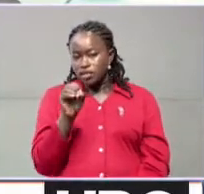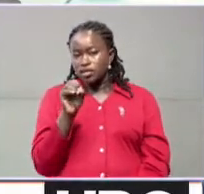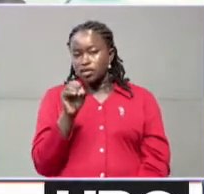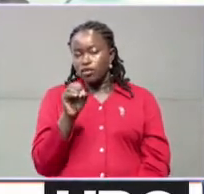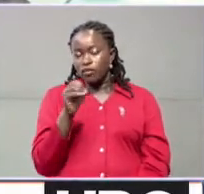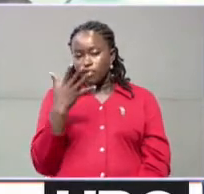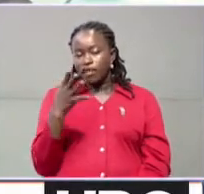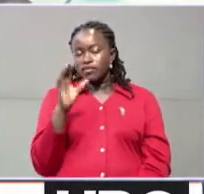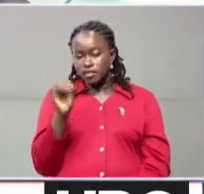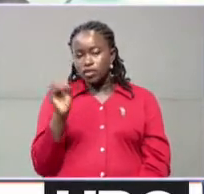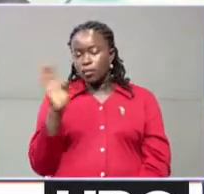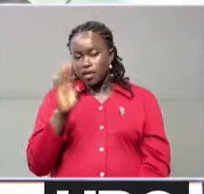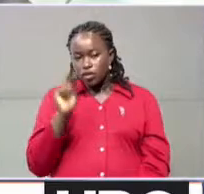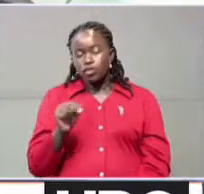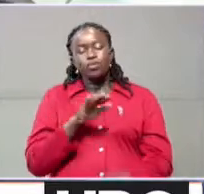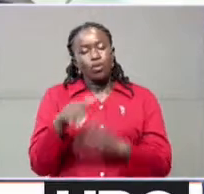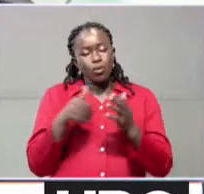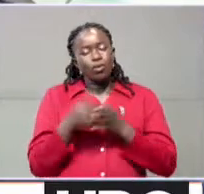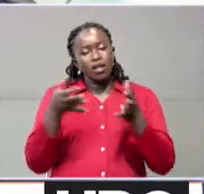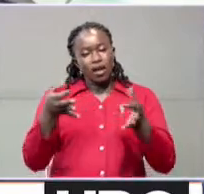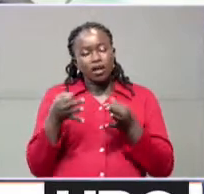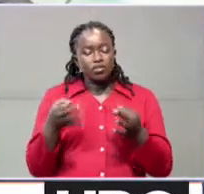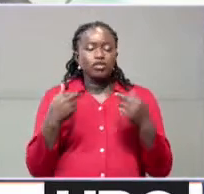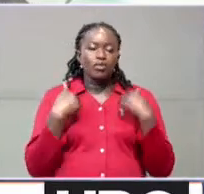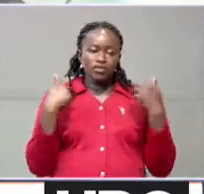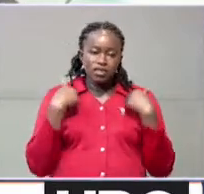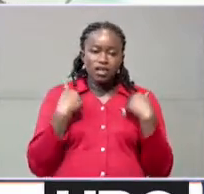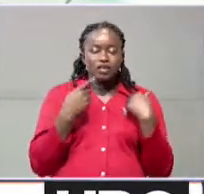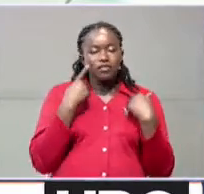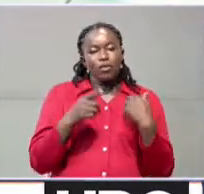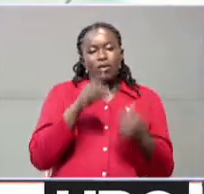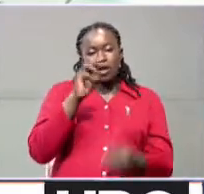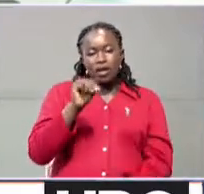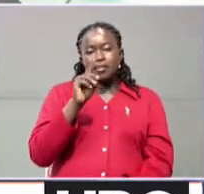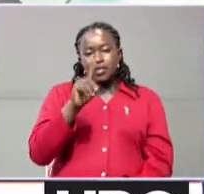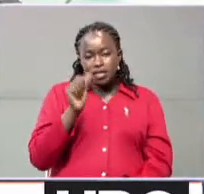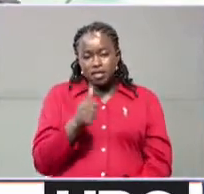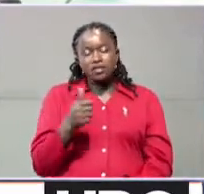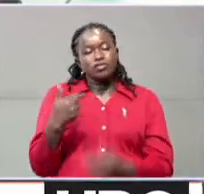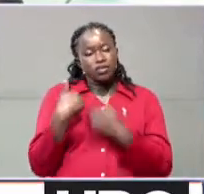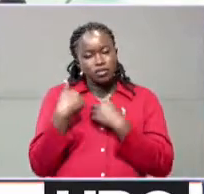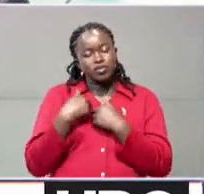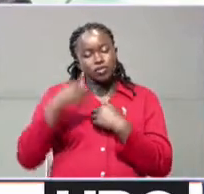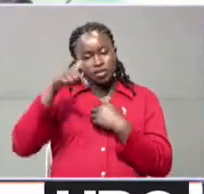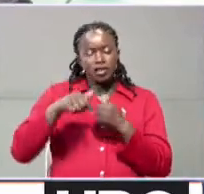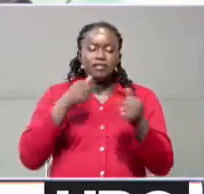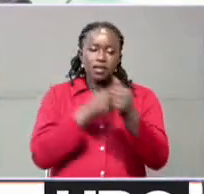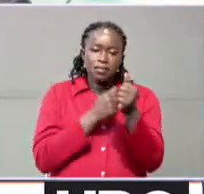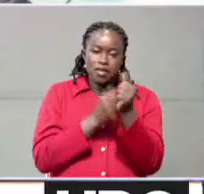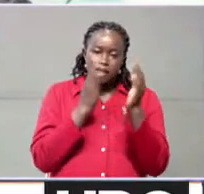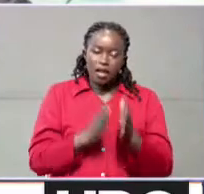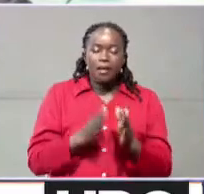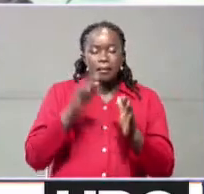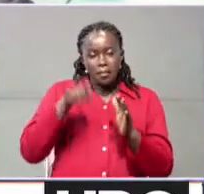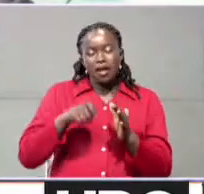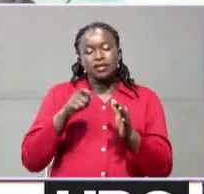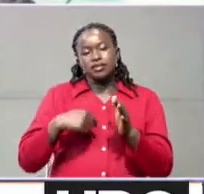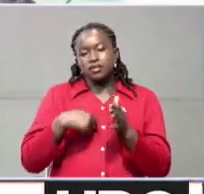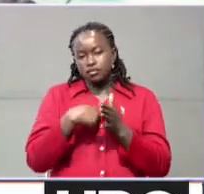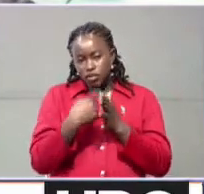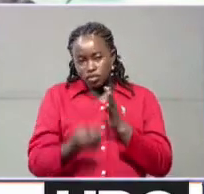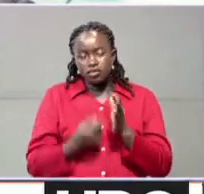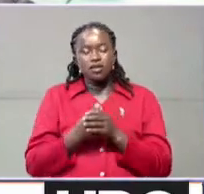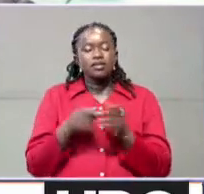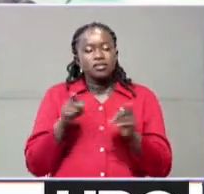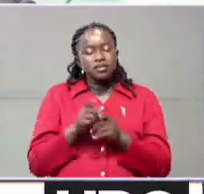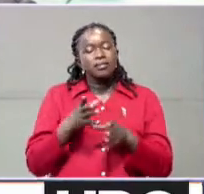billion all accounting officers of mds in charge of the seven pillars should rationalize and